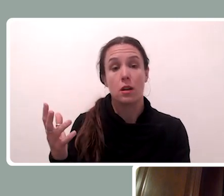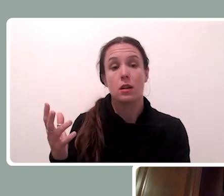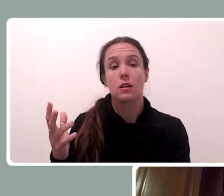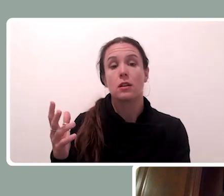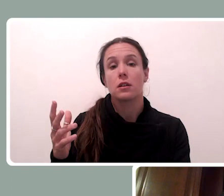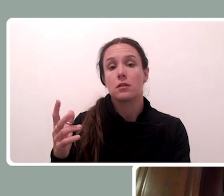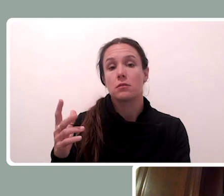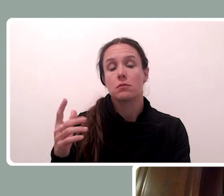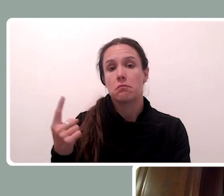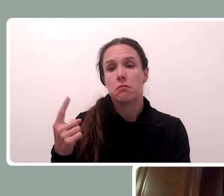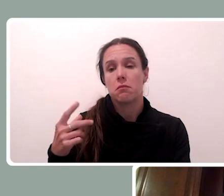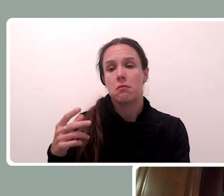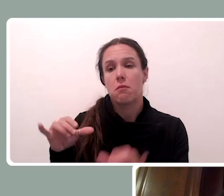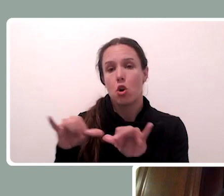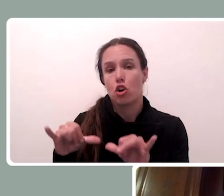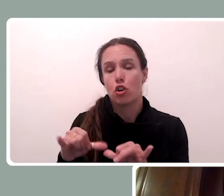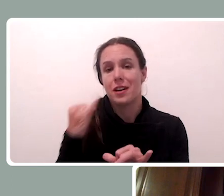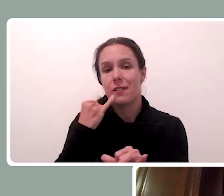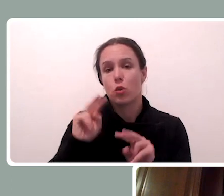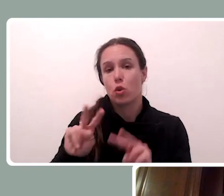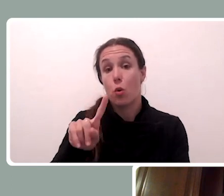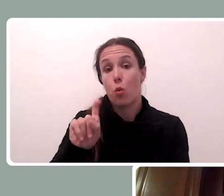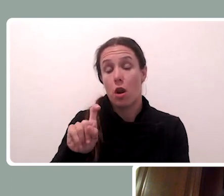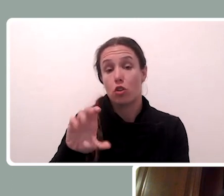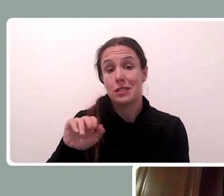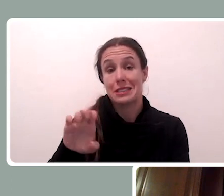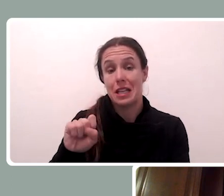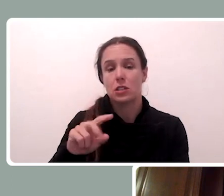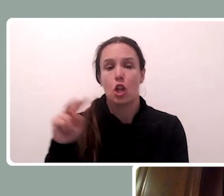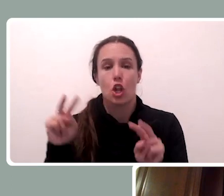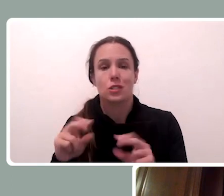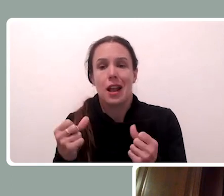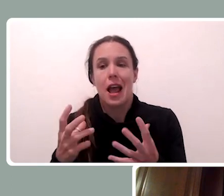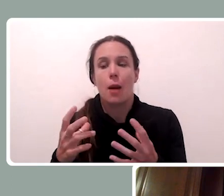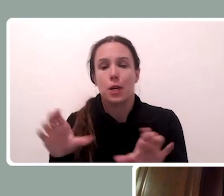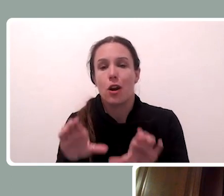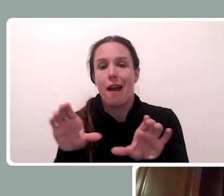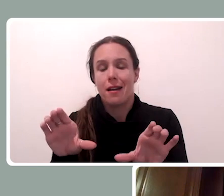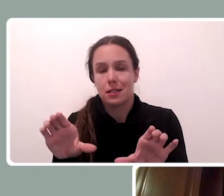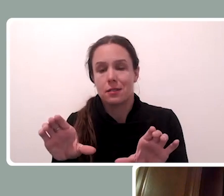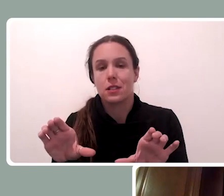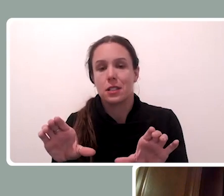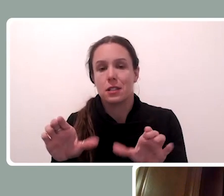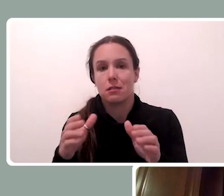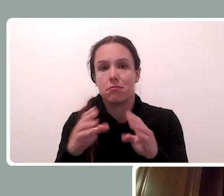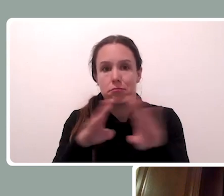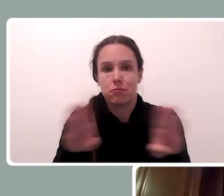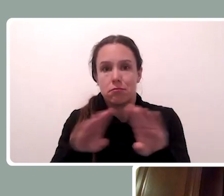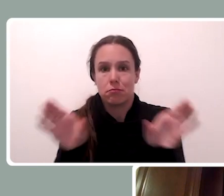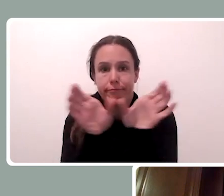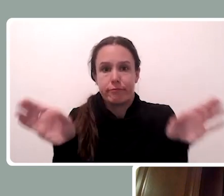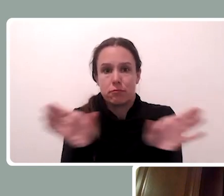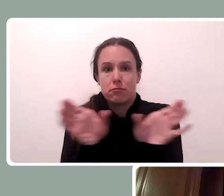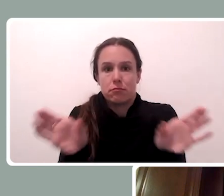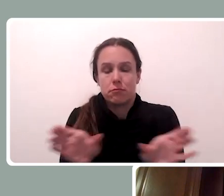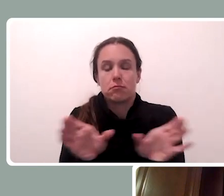marker. It looks at, if you look at 100 cells, it looks at how many cells are actively dividing. It can